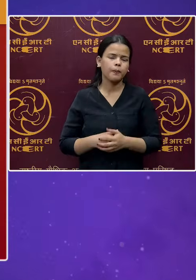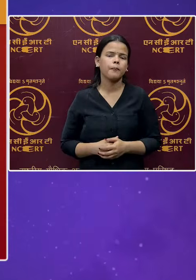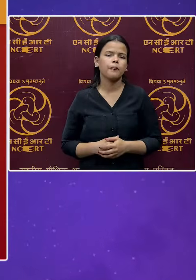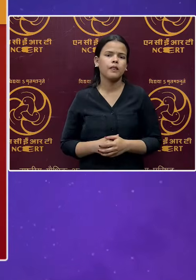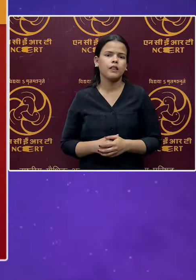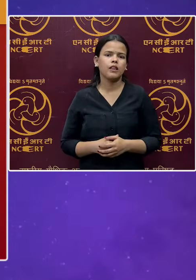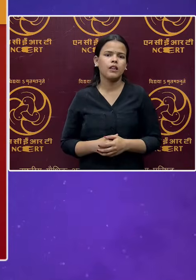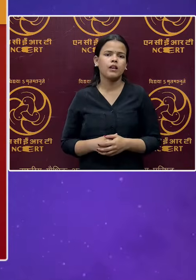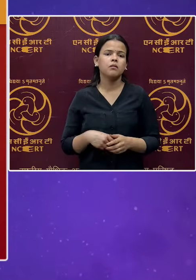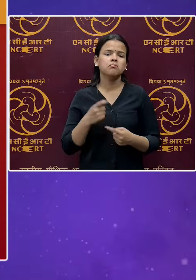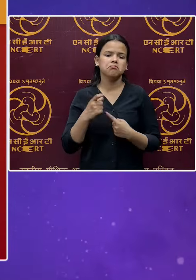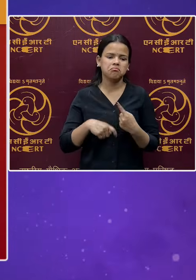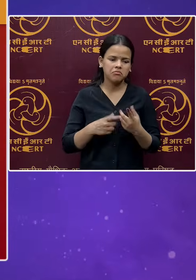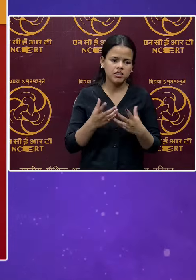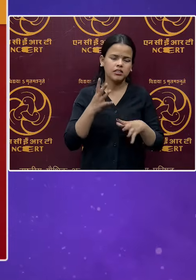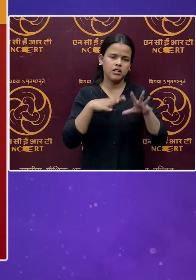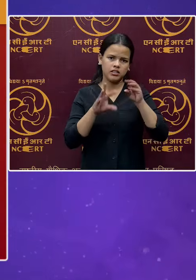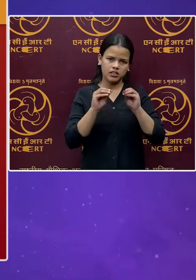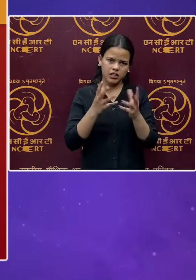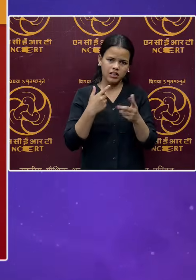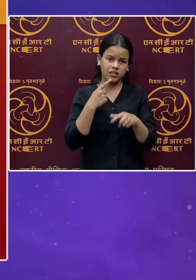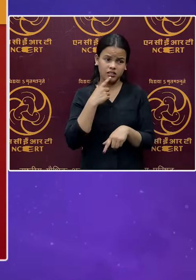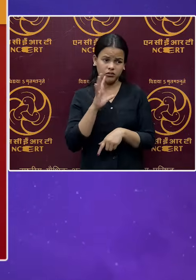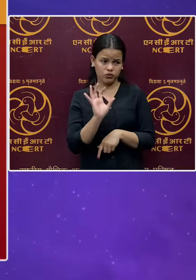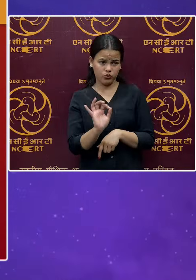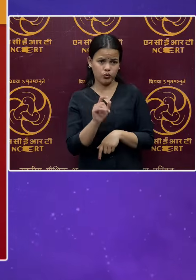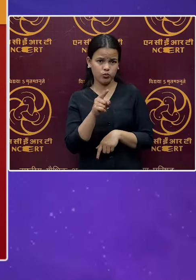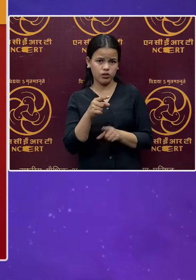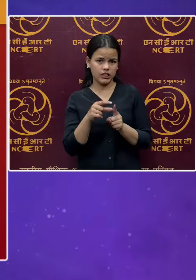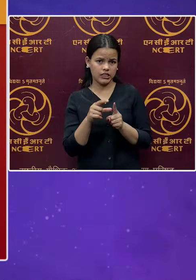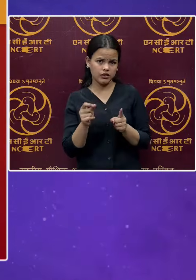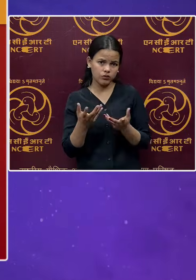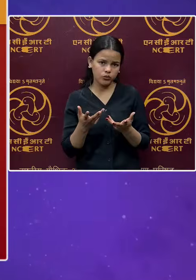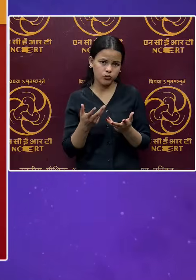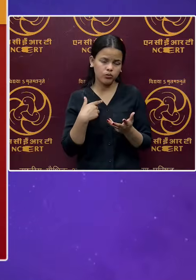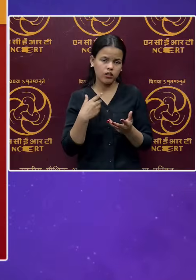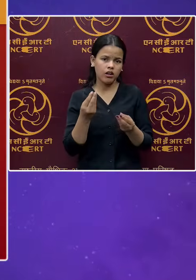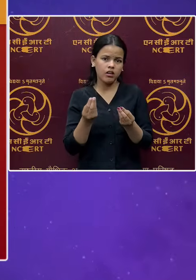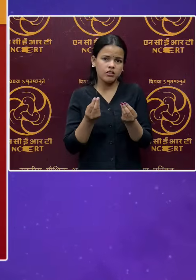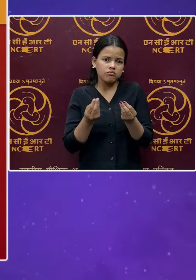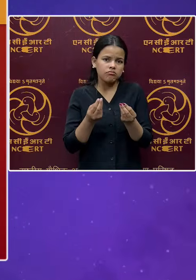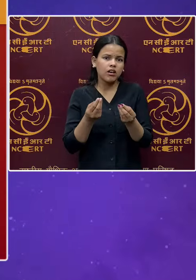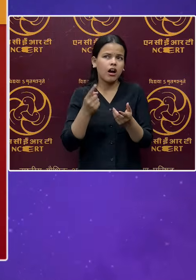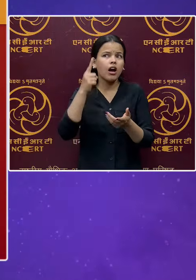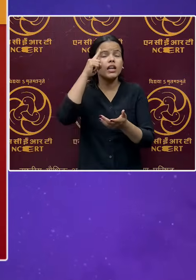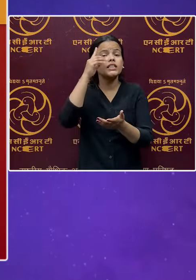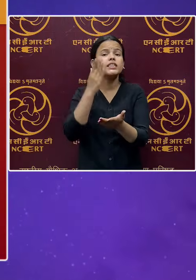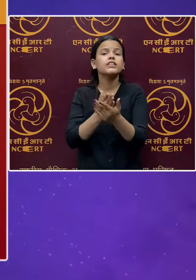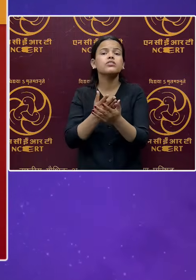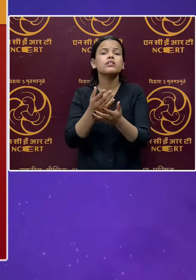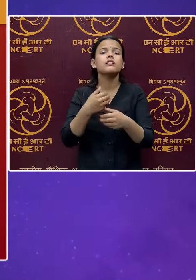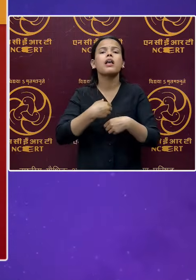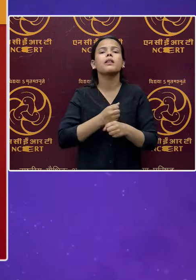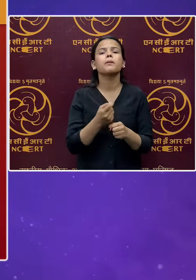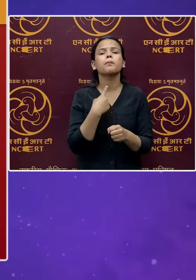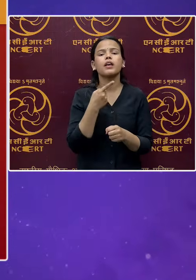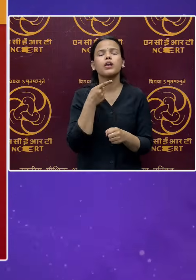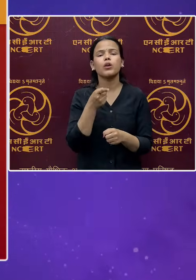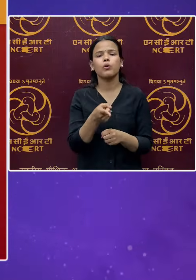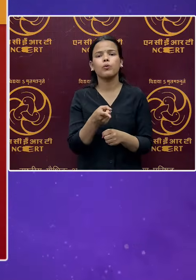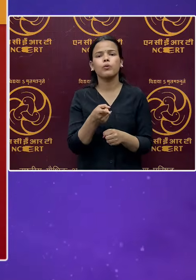with the personalized learning. They are actually going to do with the decision making. We are actually going to do with